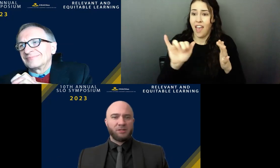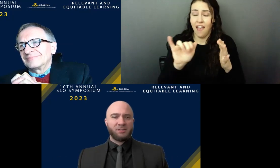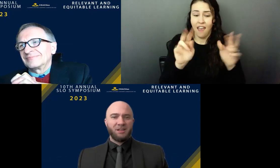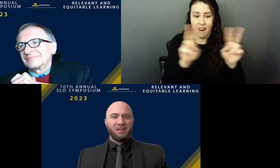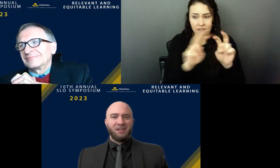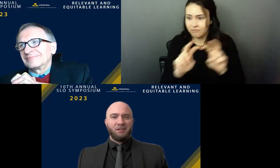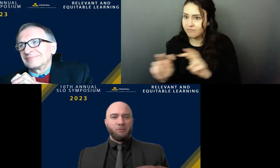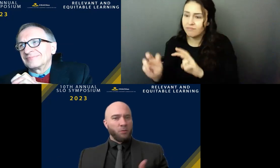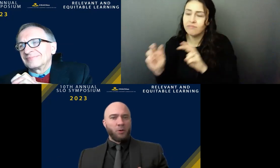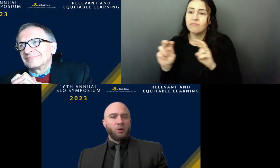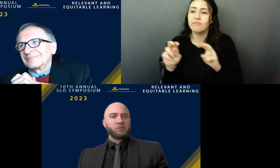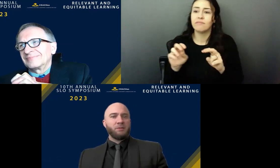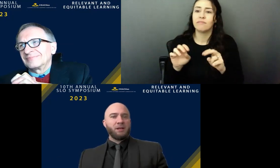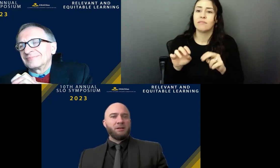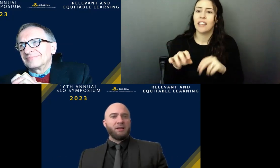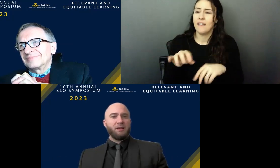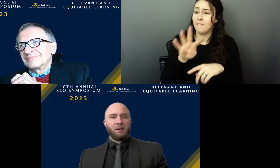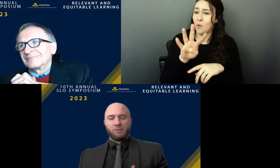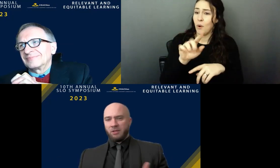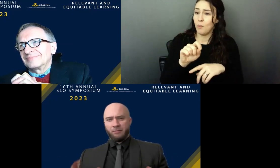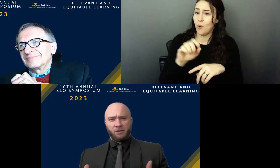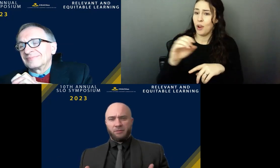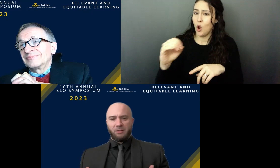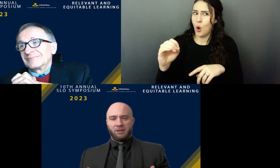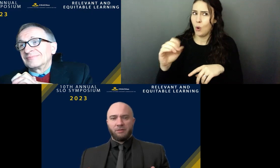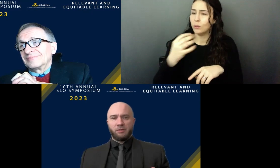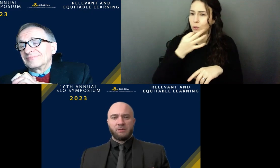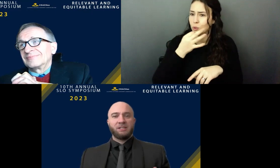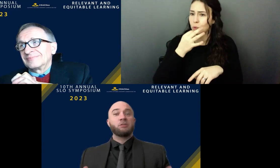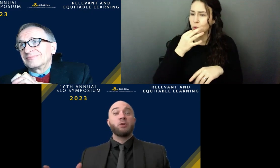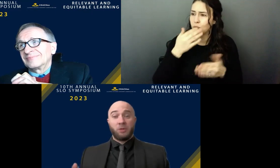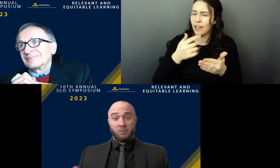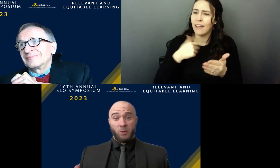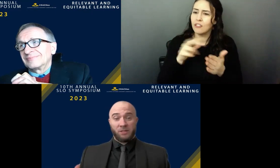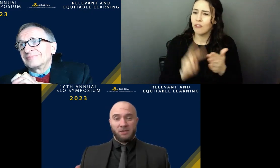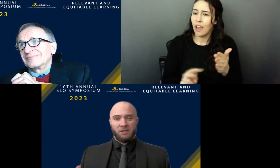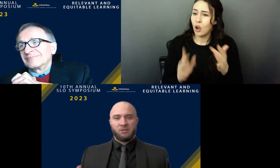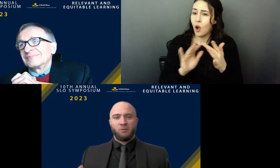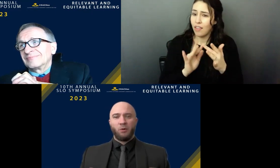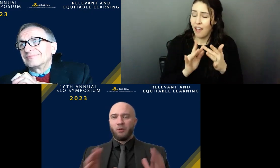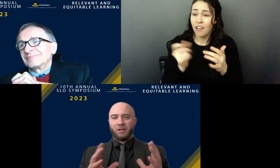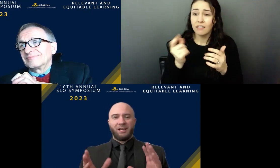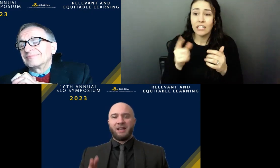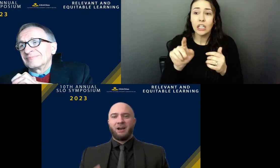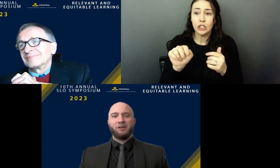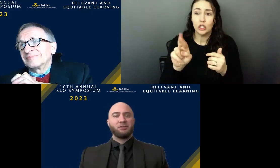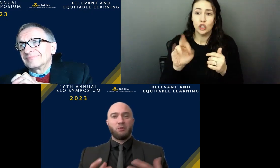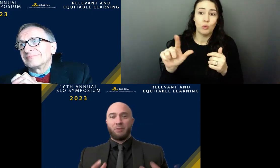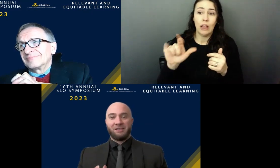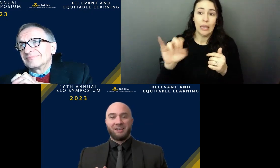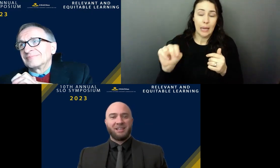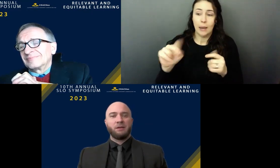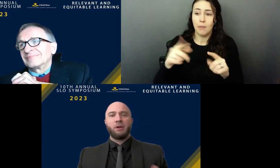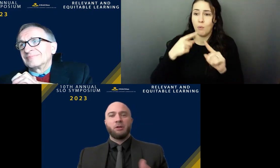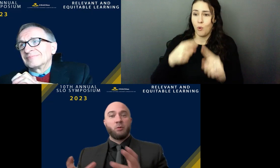billion points. 4.0 is coming out, and I believe what I've read online a few times, it's a trillion points. So what we're looking at now is